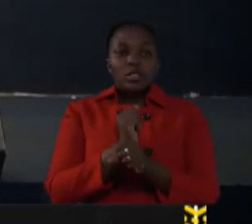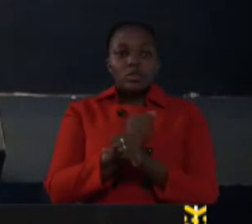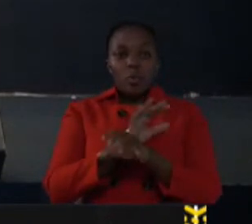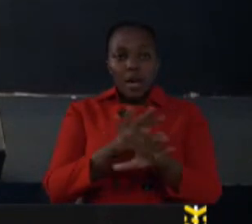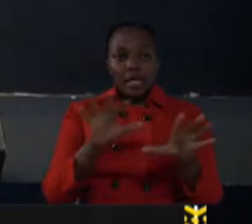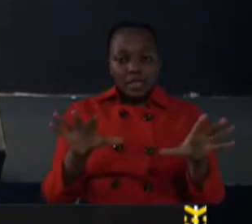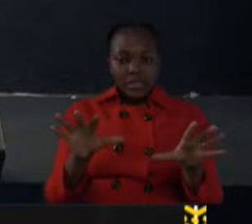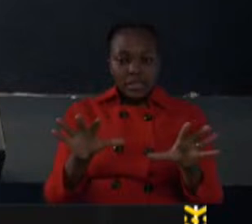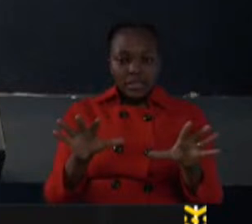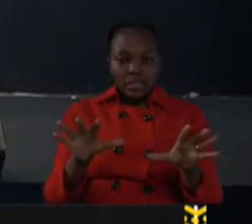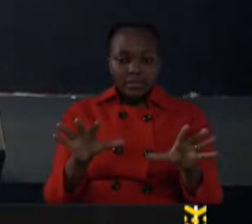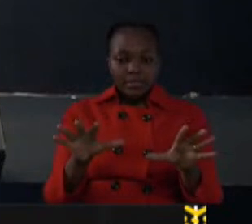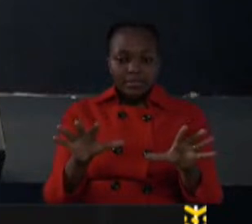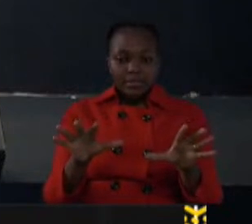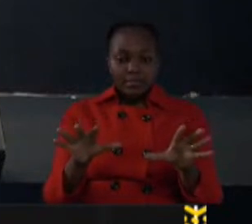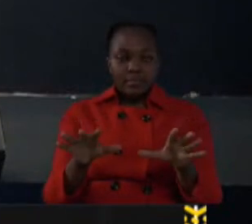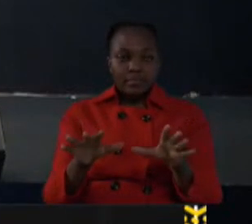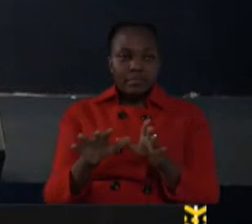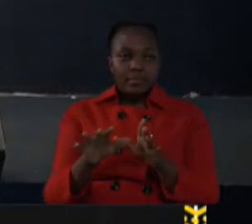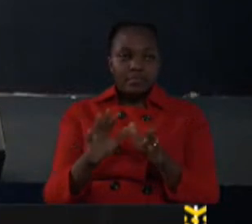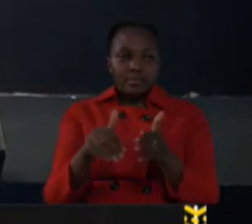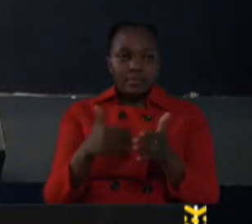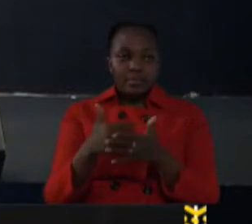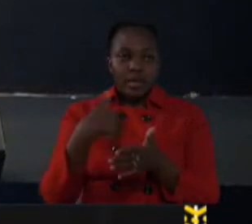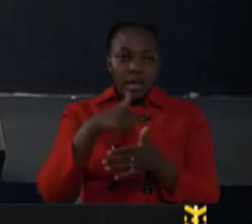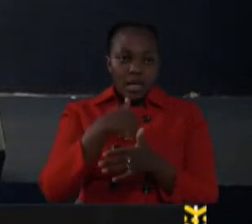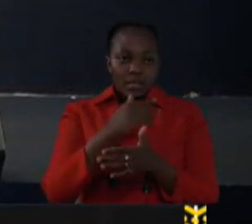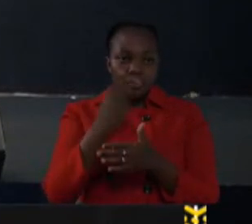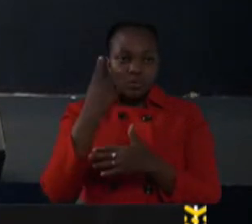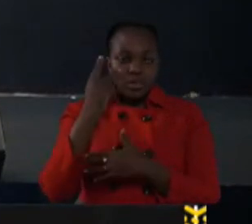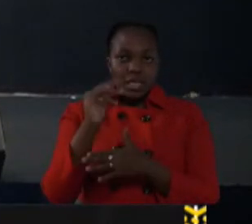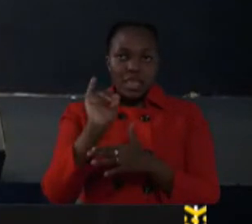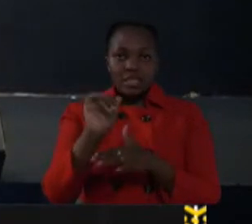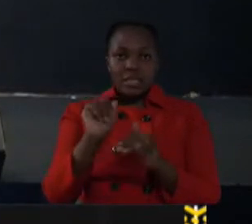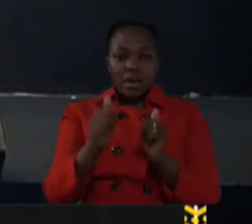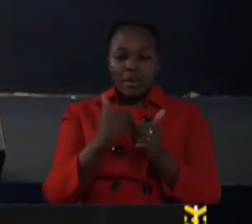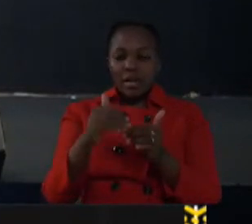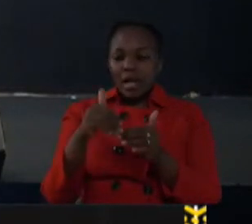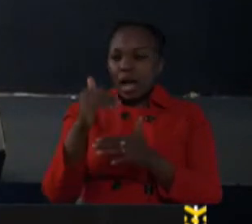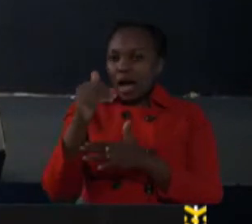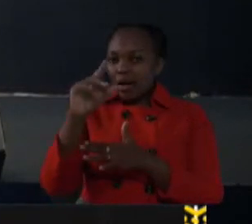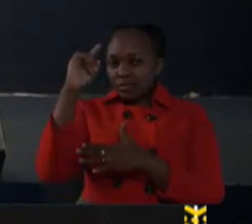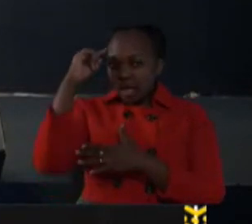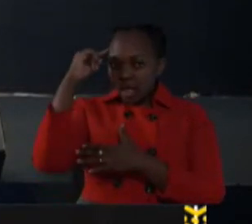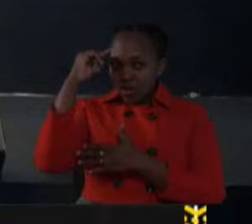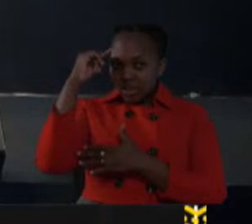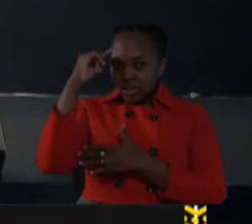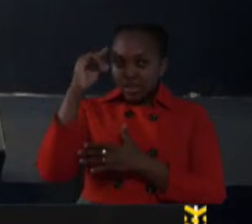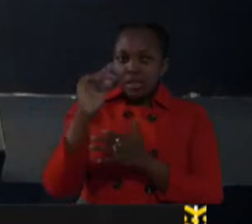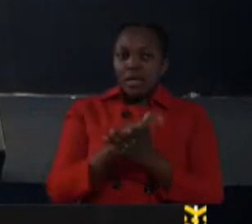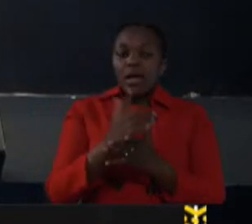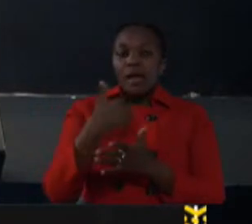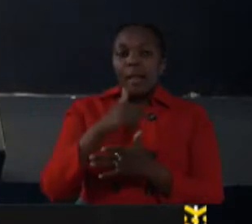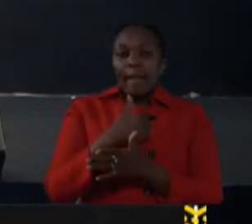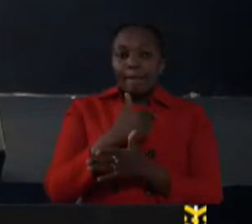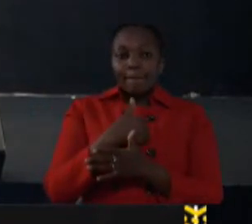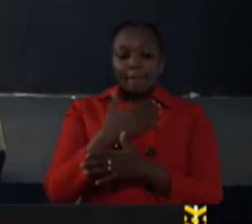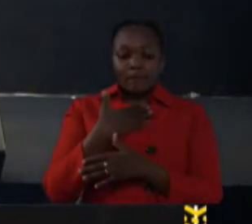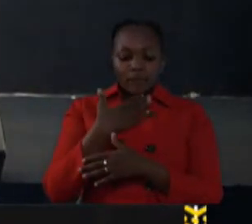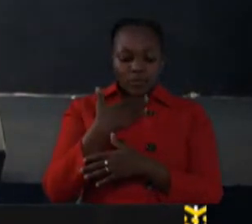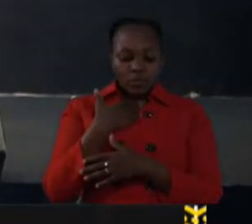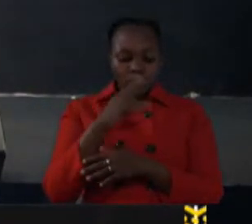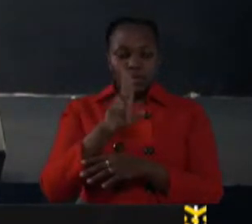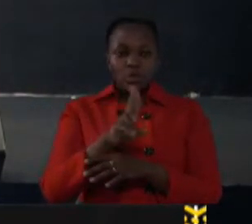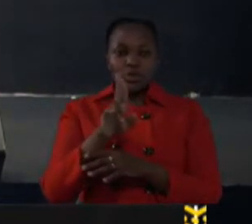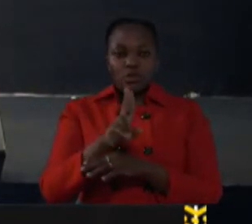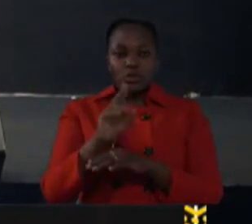and most times what we see is that it's like an afterthought. So say, for example, you want to release a movie, you didn't